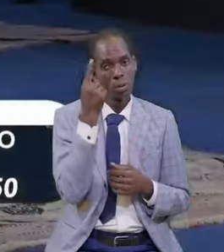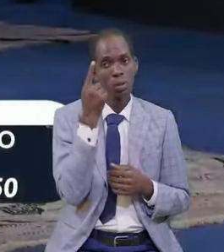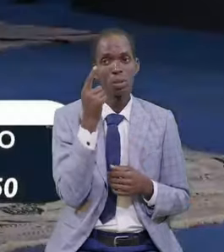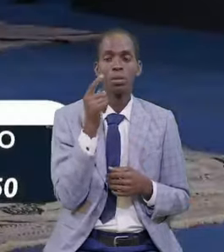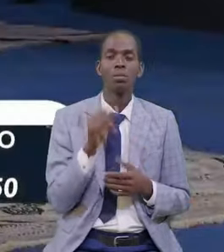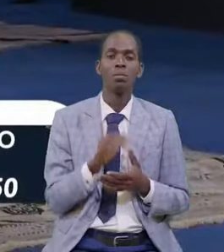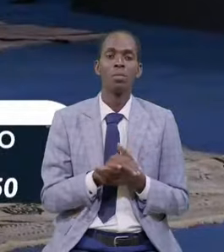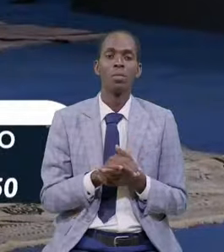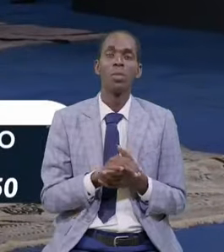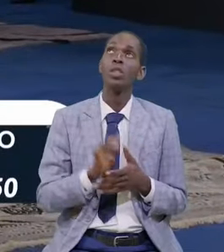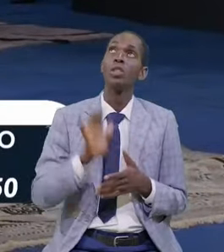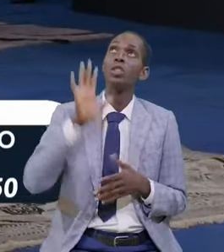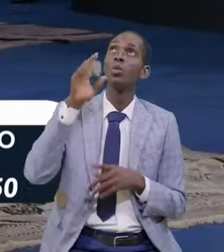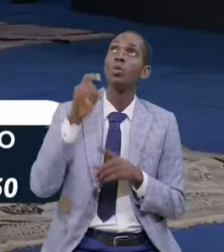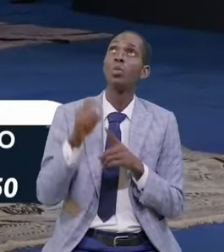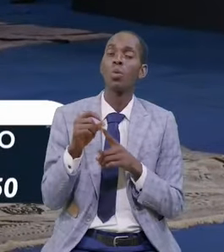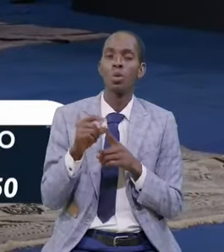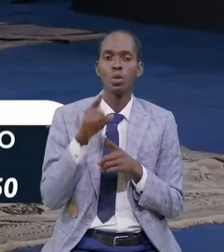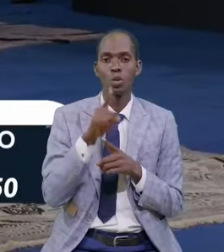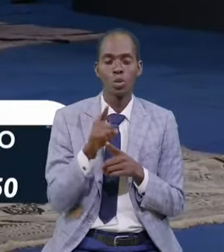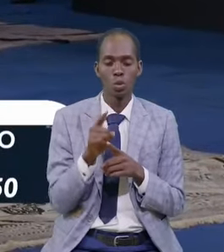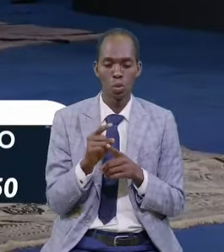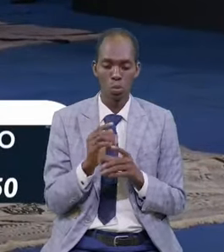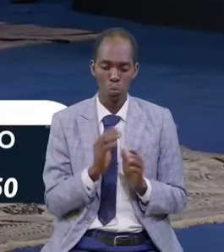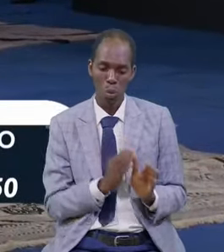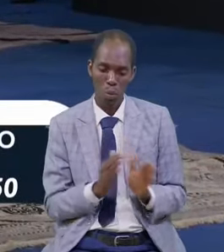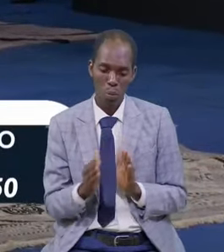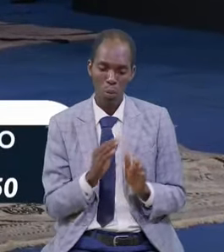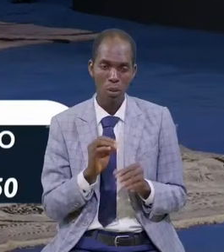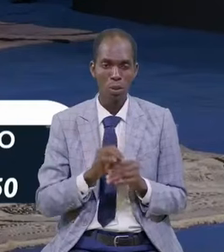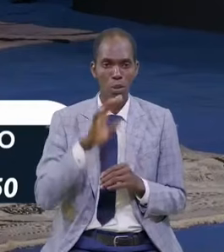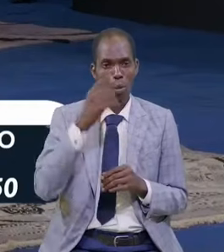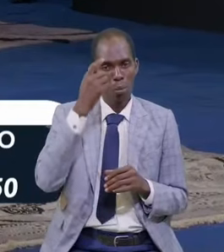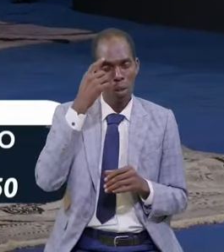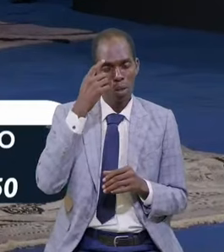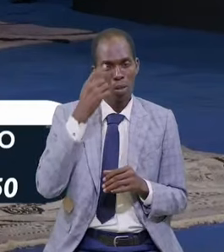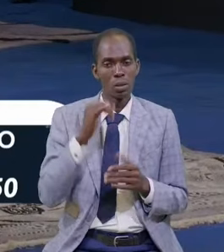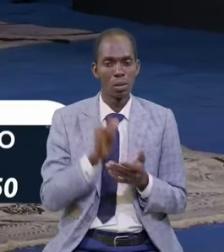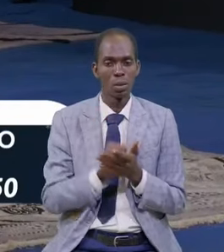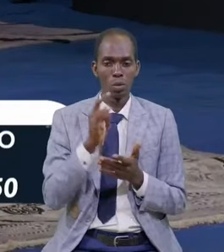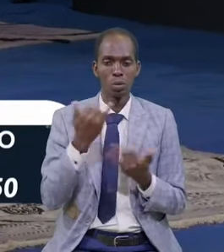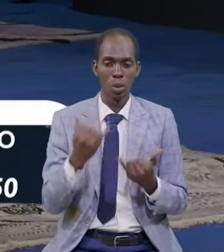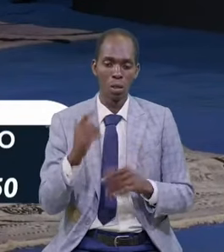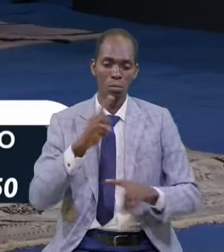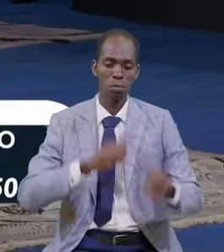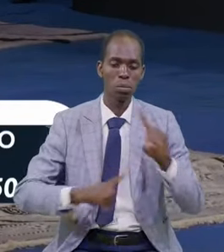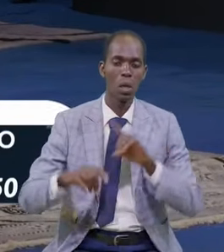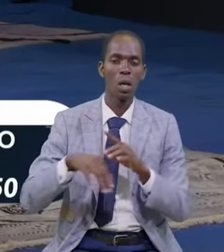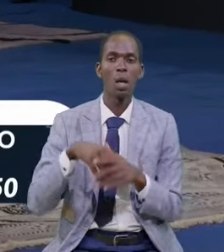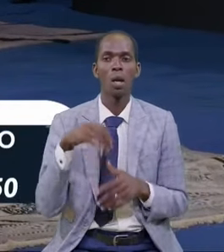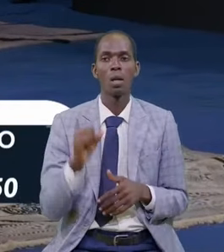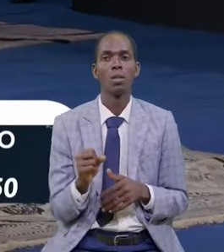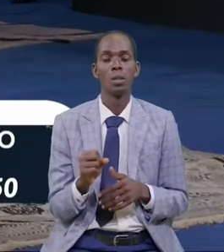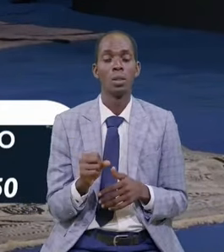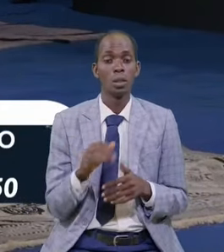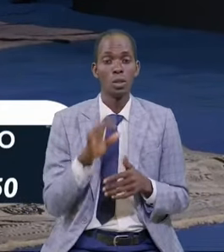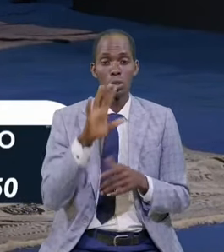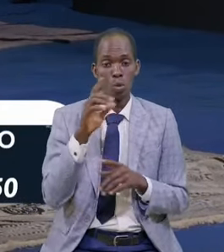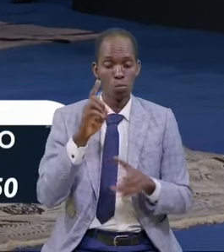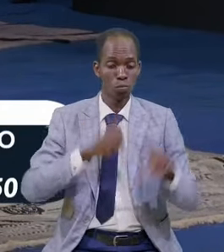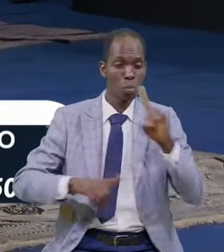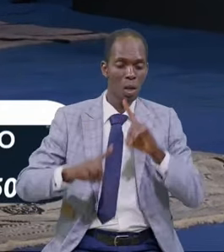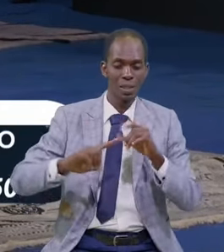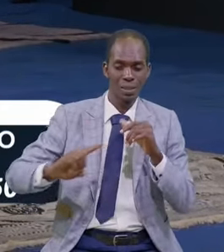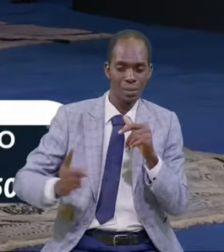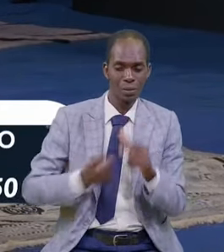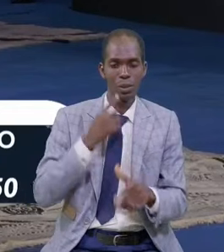your mind that you bring out in life it takes place in your mind first I want you